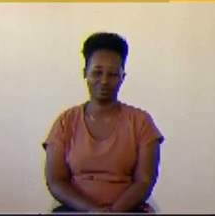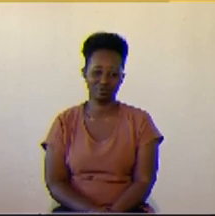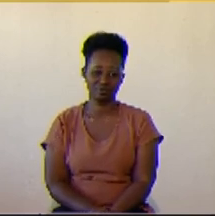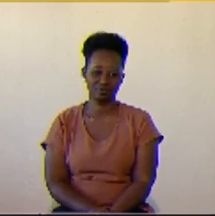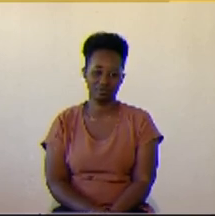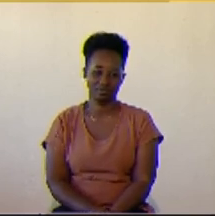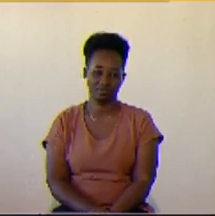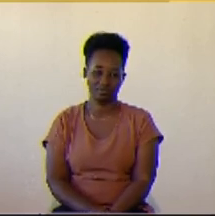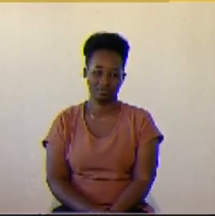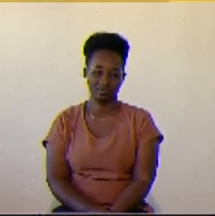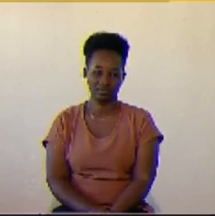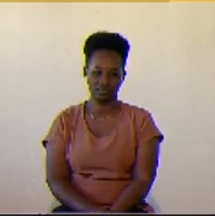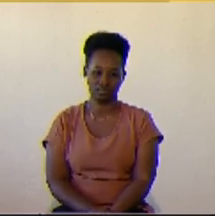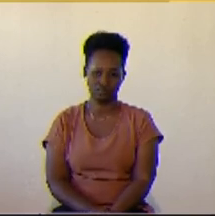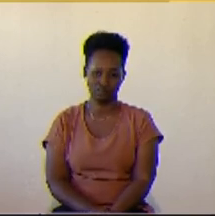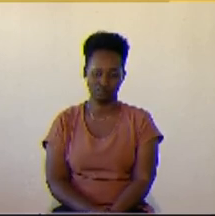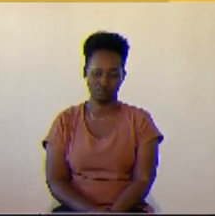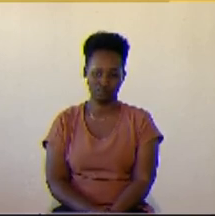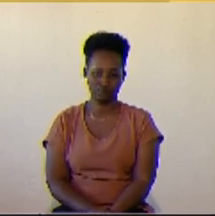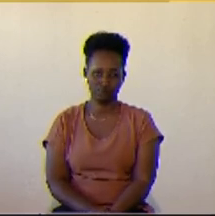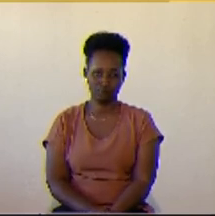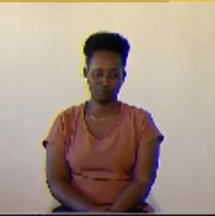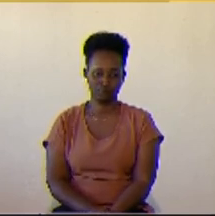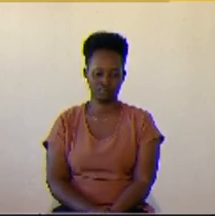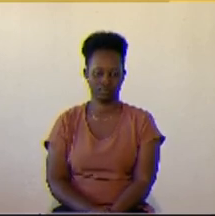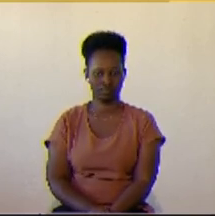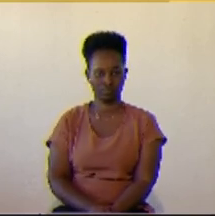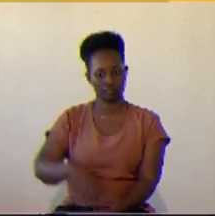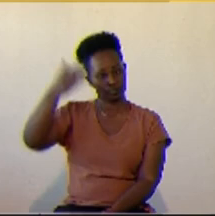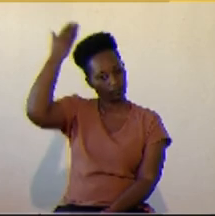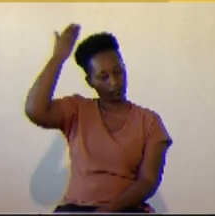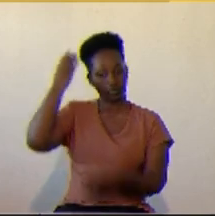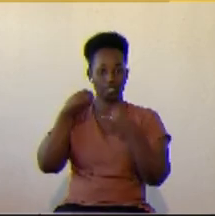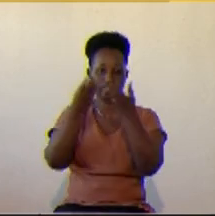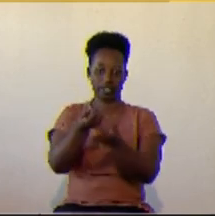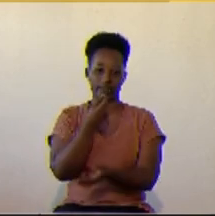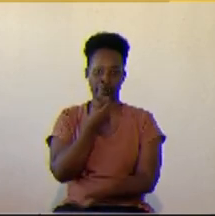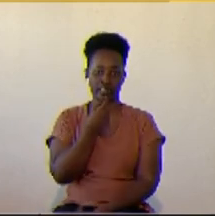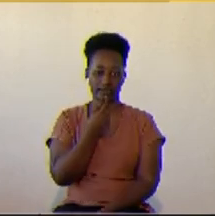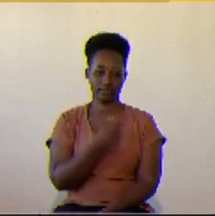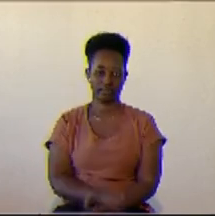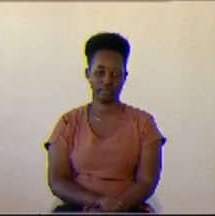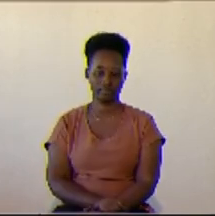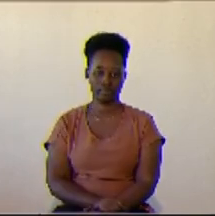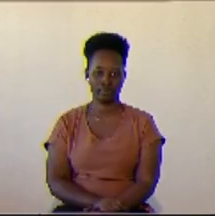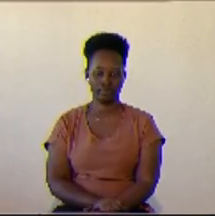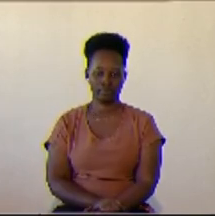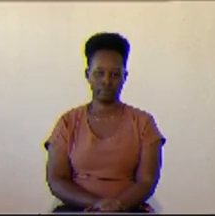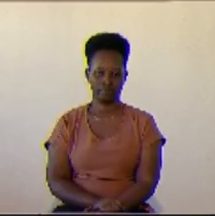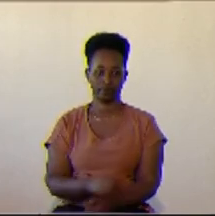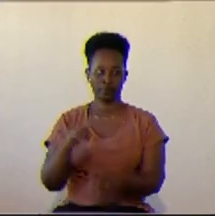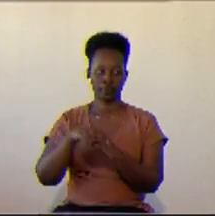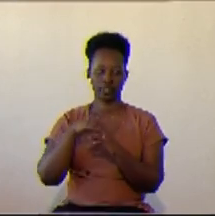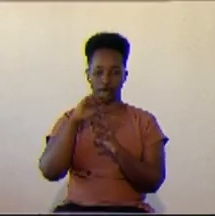A nurse administers medication. So a nurse gives medicine in a saline solution to a